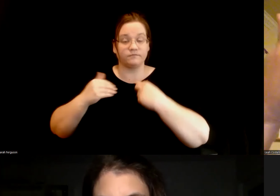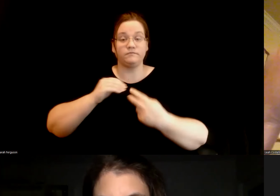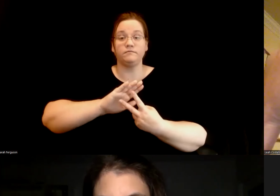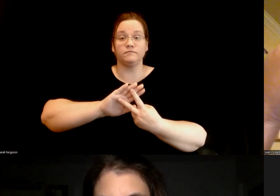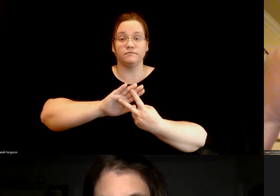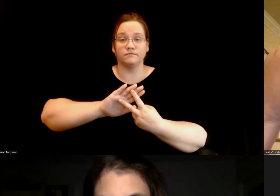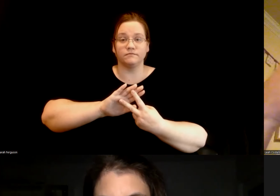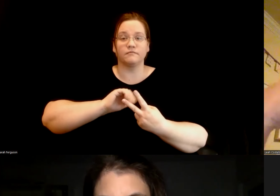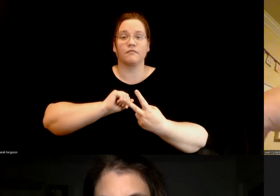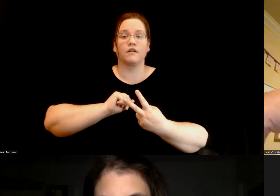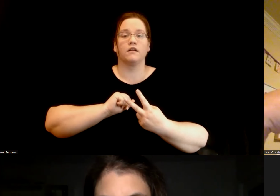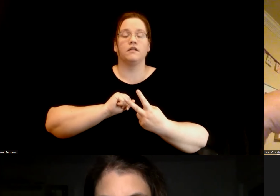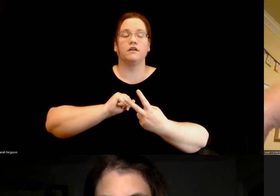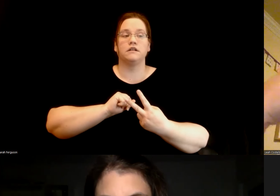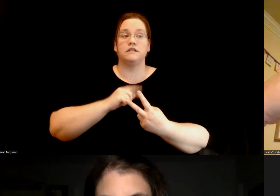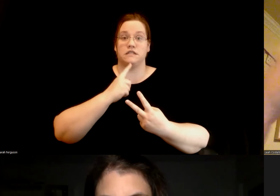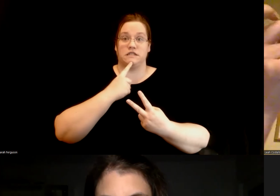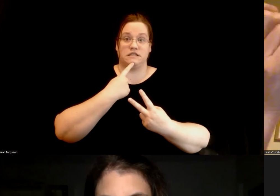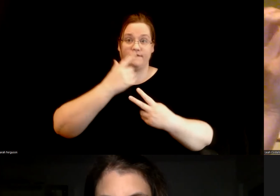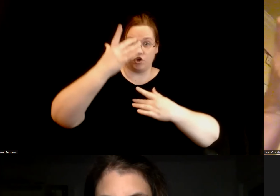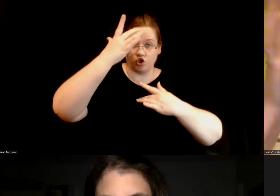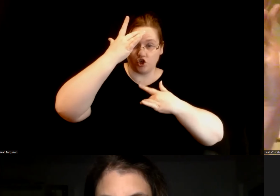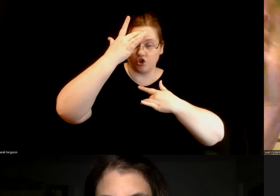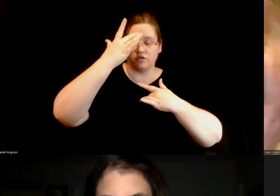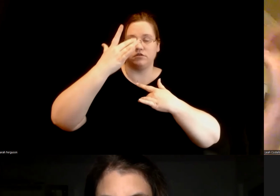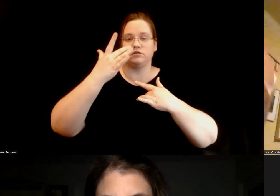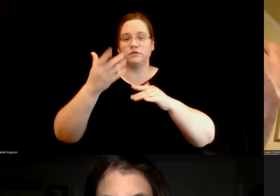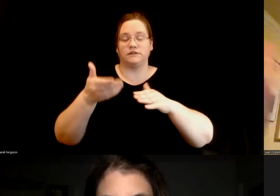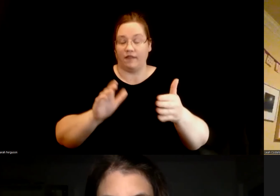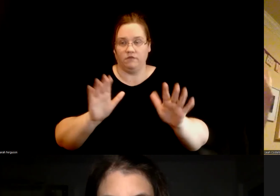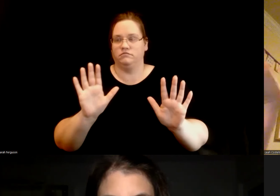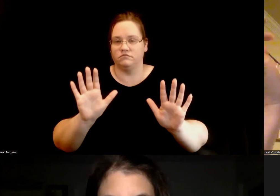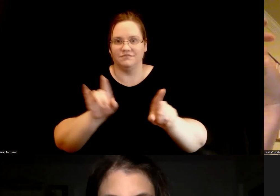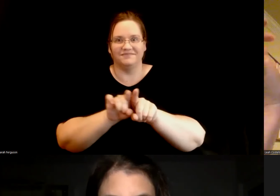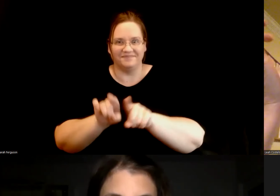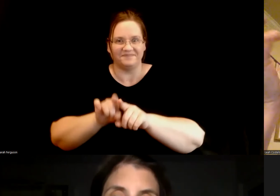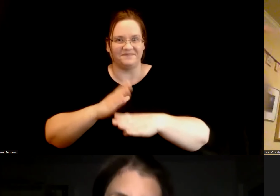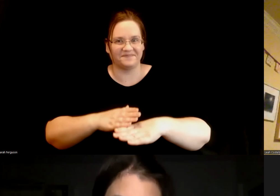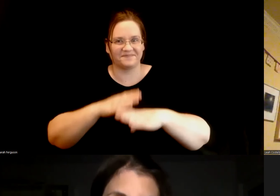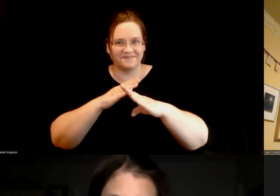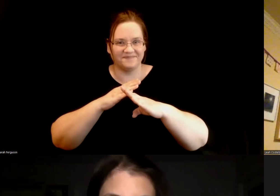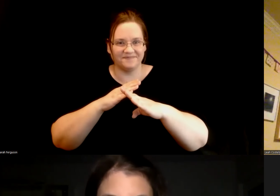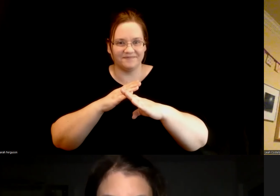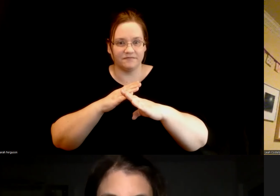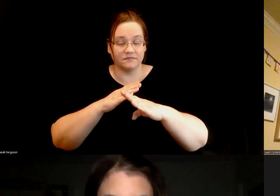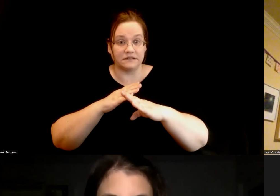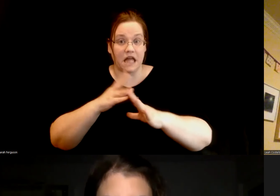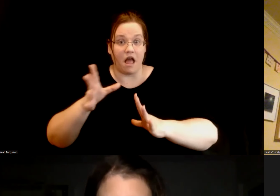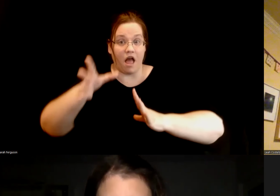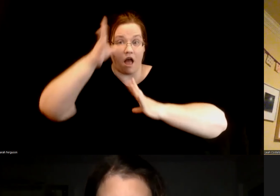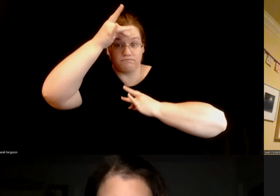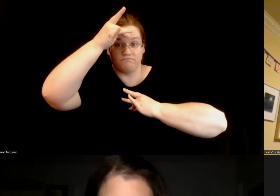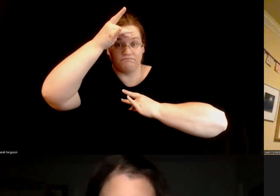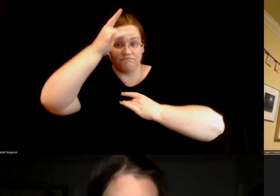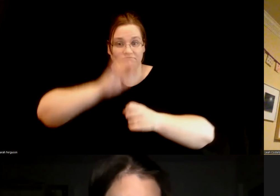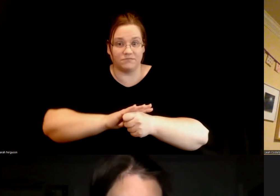against severe disease and death. And then, oops, surprise, they also protected against actually getting COVID. And that was